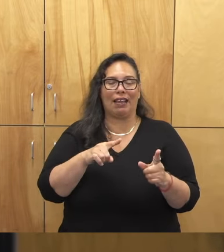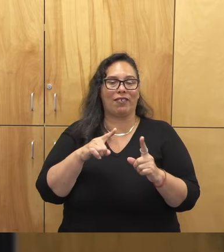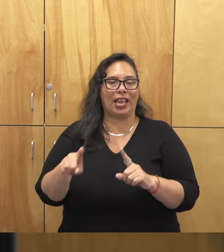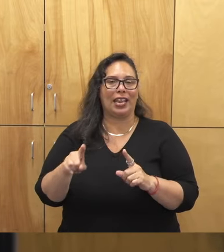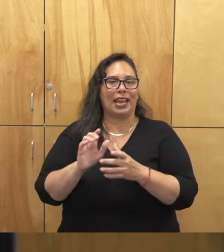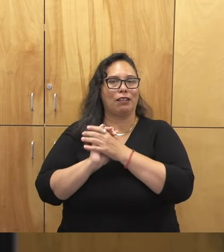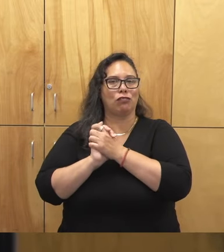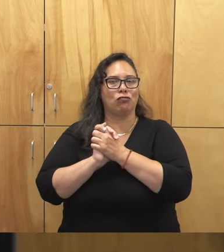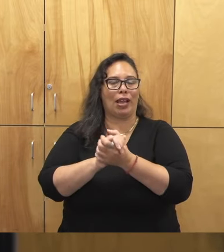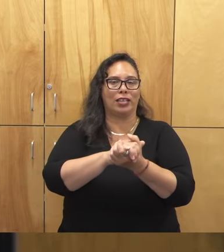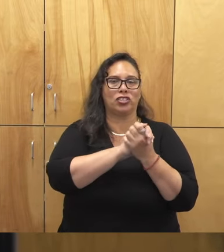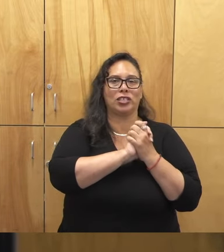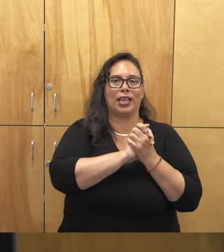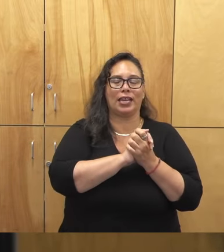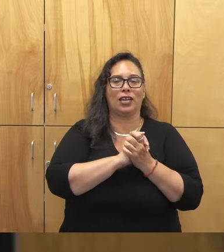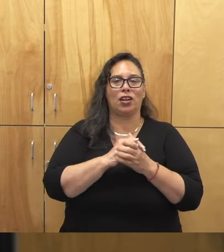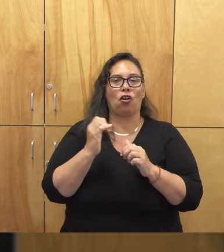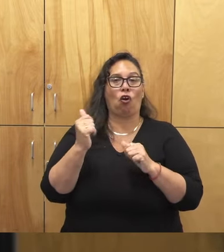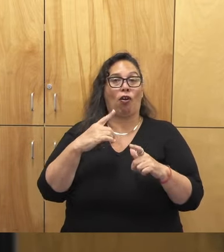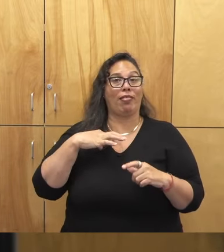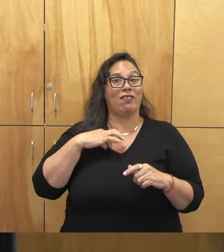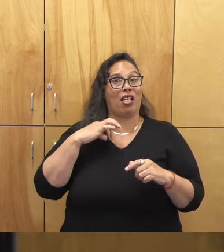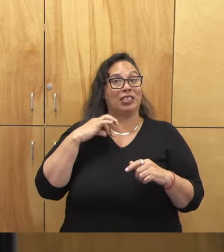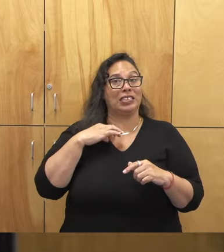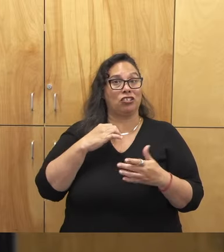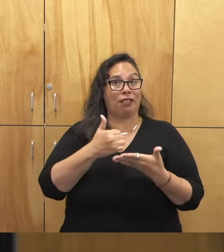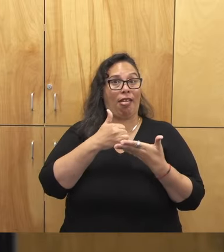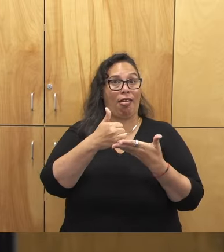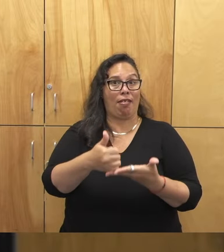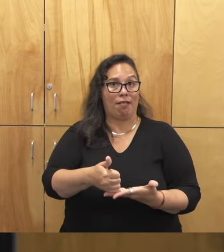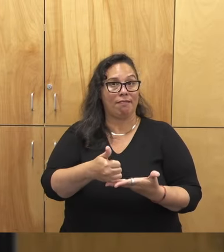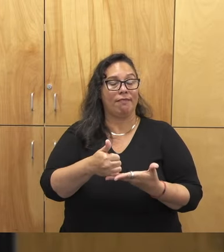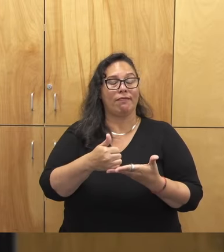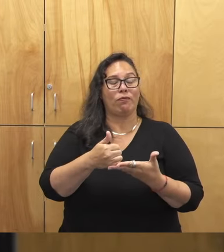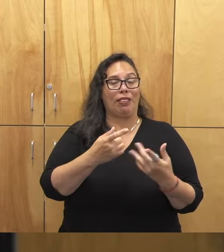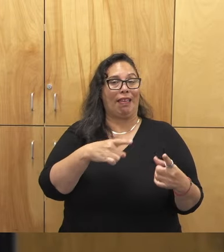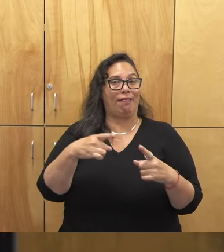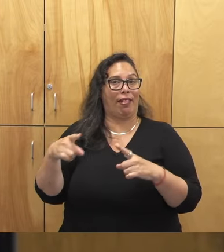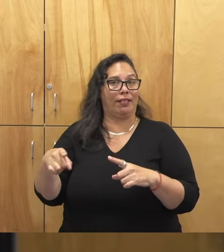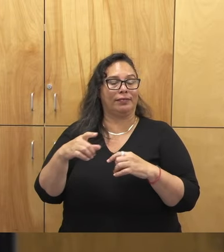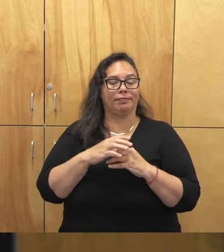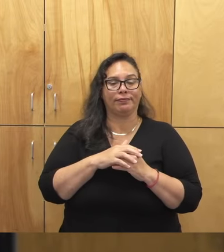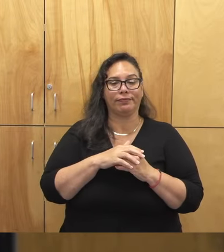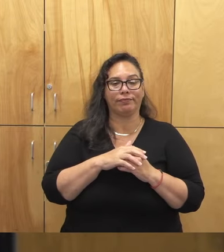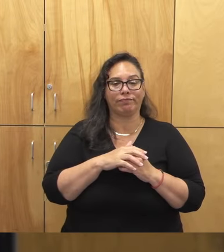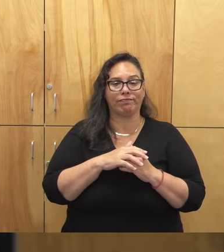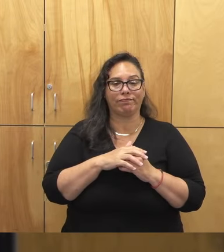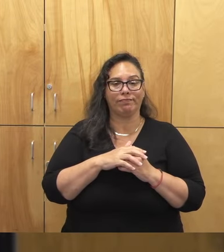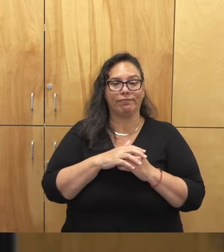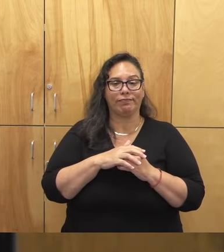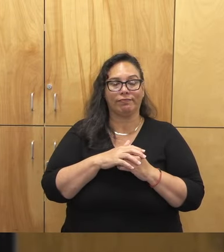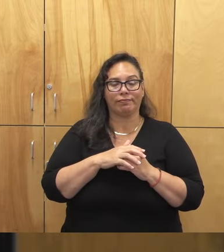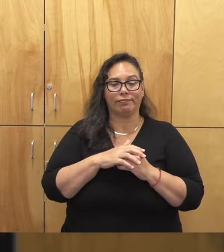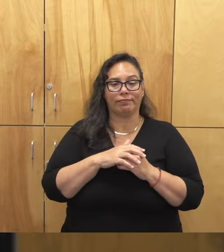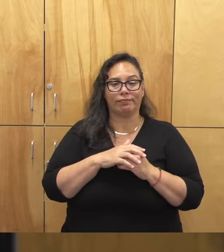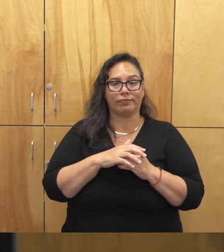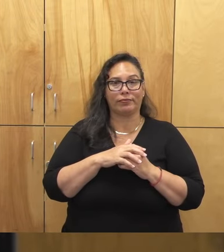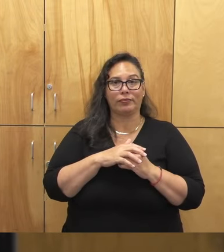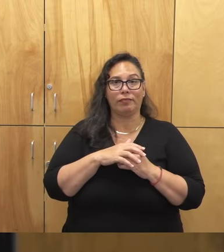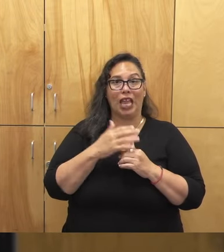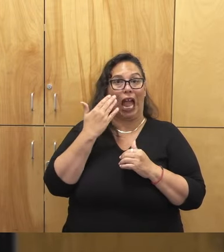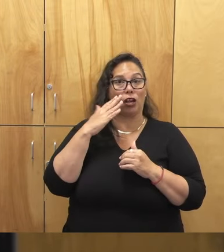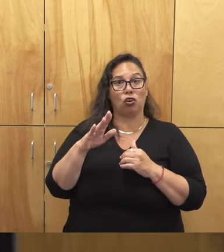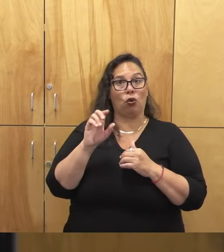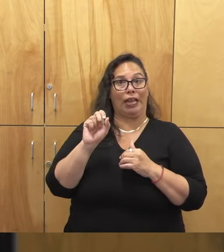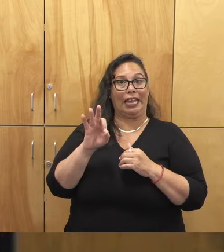wanted to congratulate all of the volunteers that helped put on the event. I don't know if any of you were able